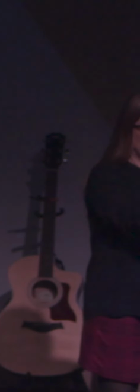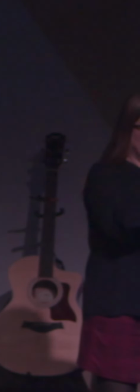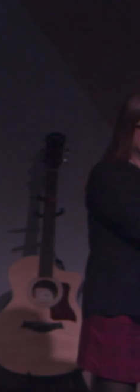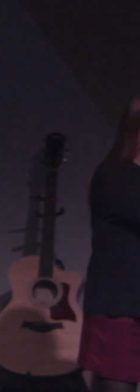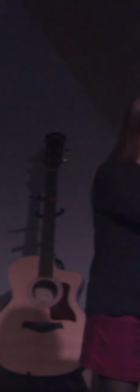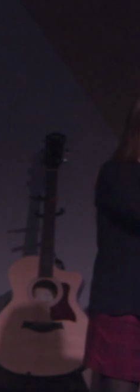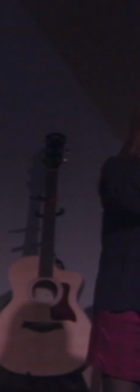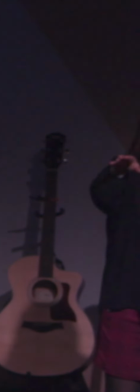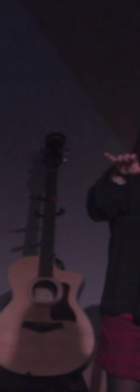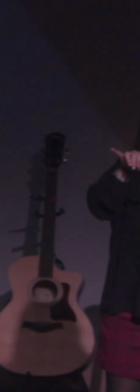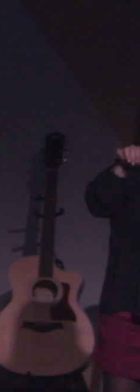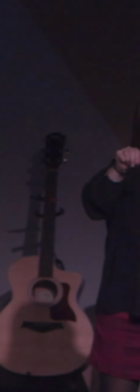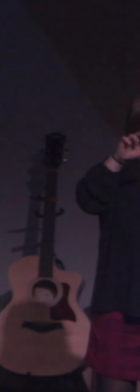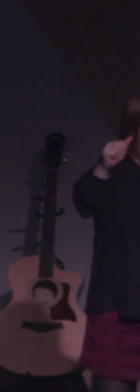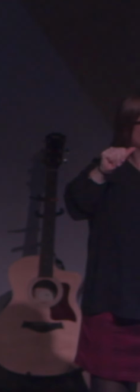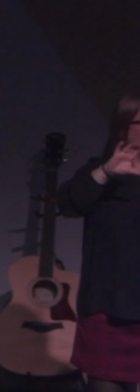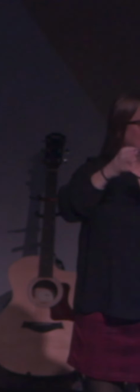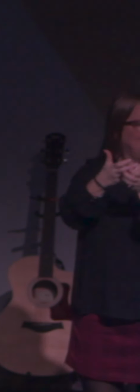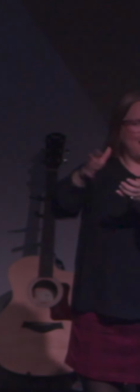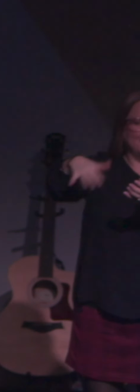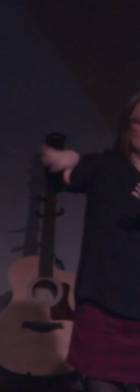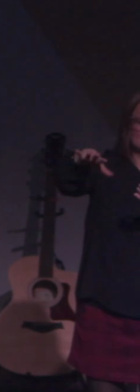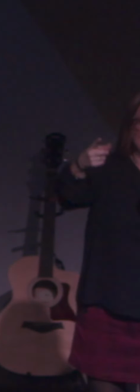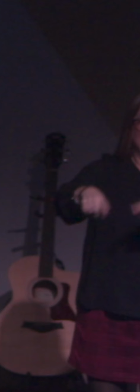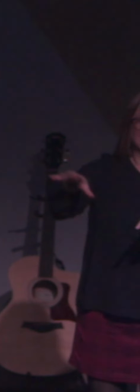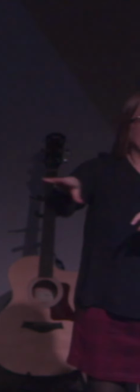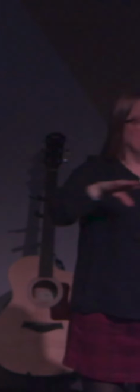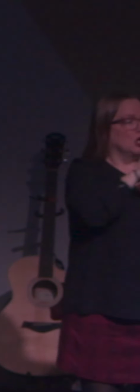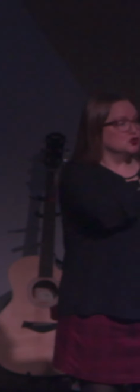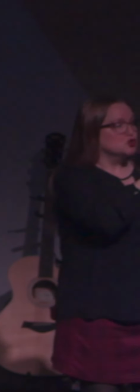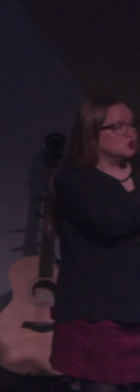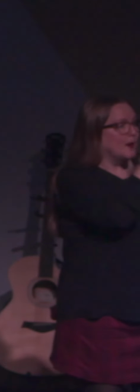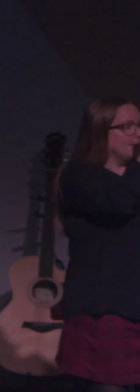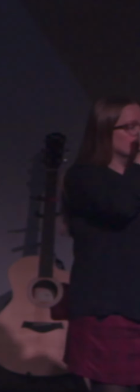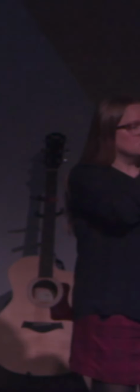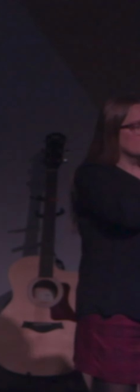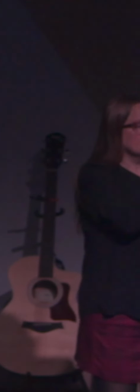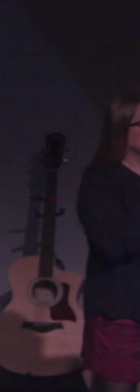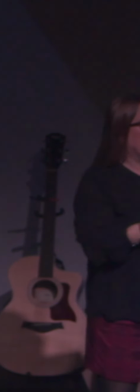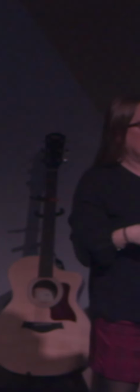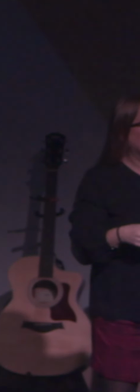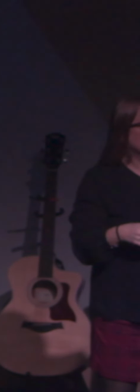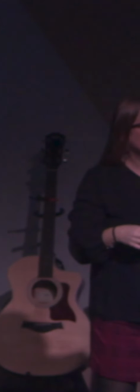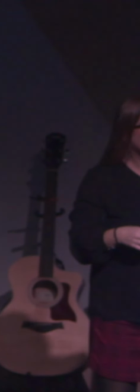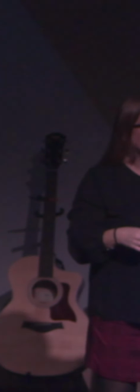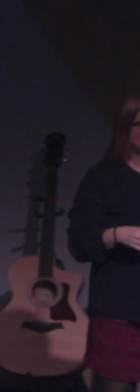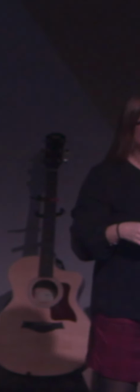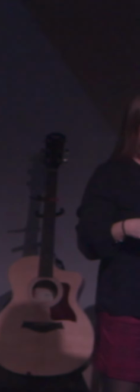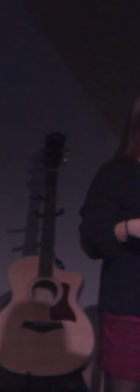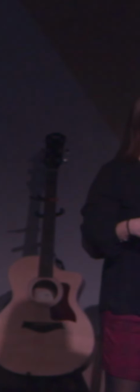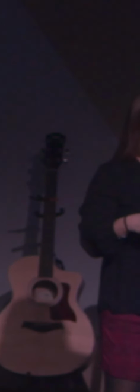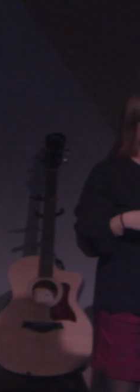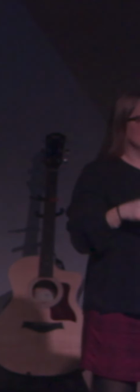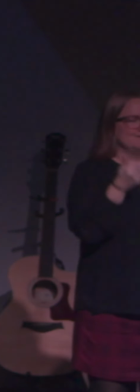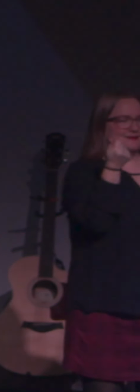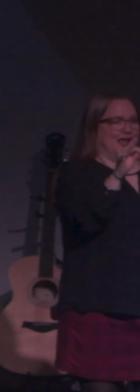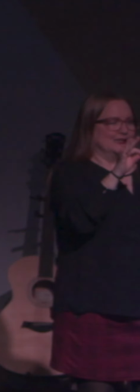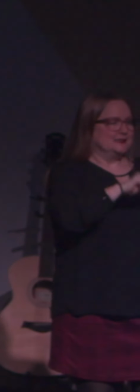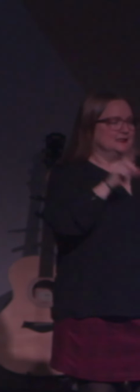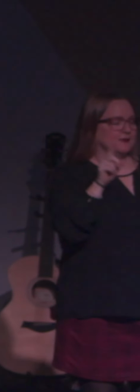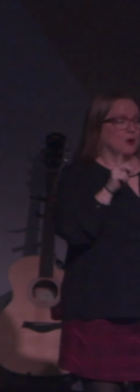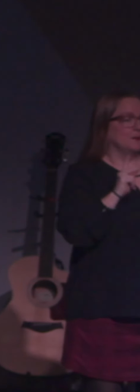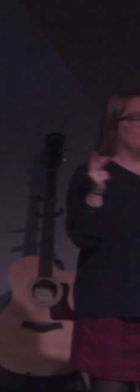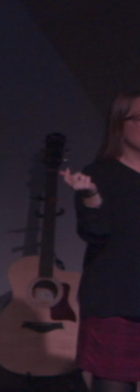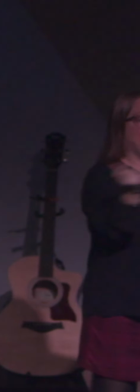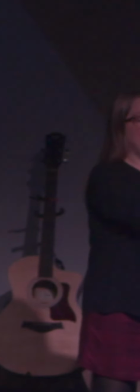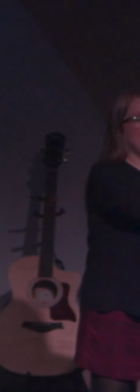a yoga class or something going on over here. There was a swim instructing class going on out in there. There was 19 different things, people